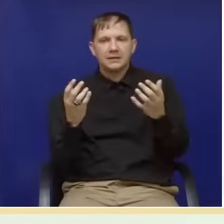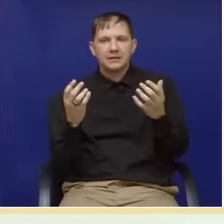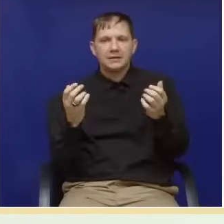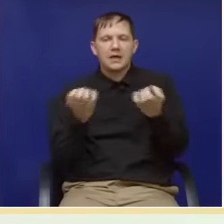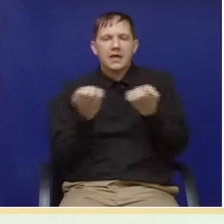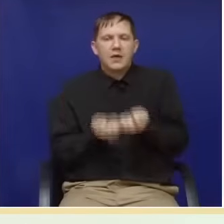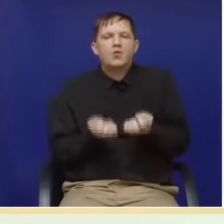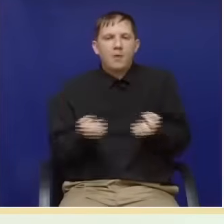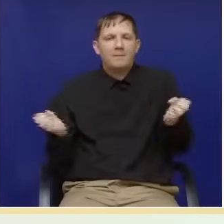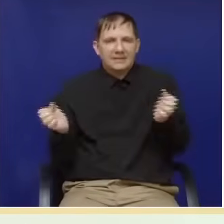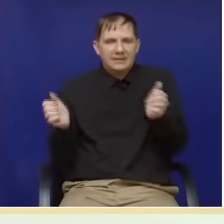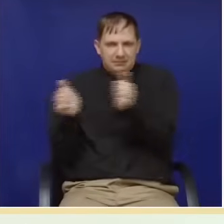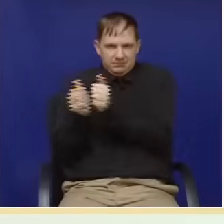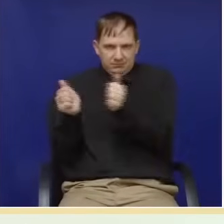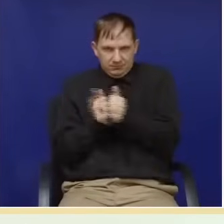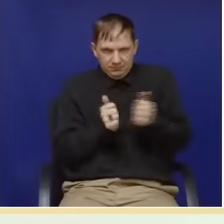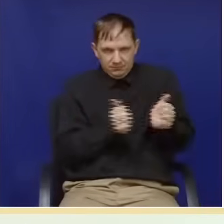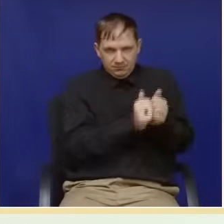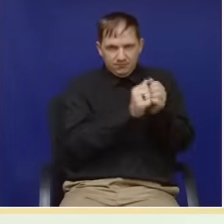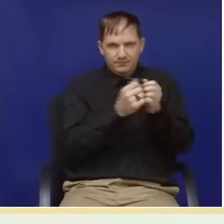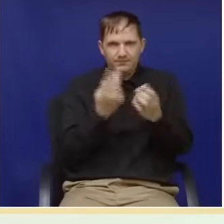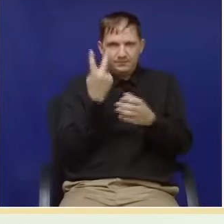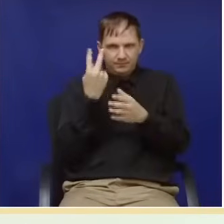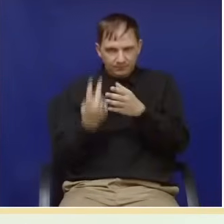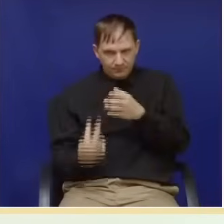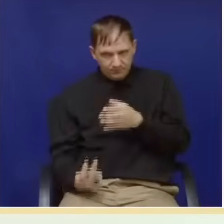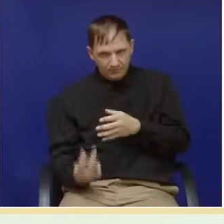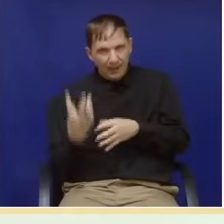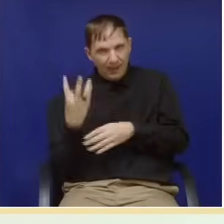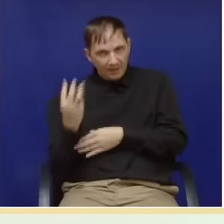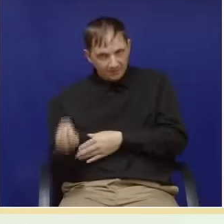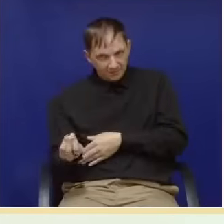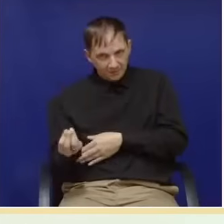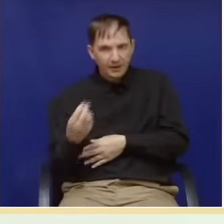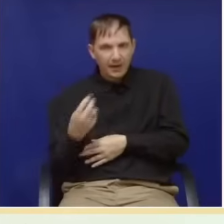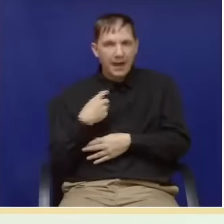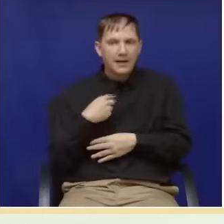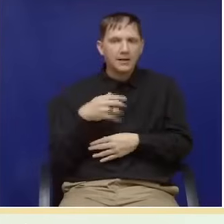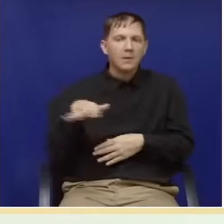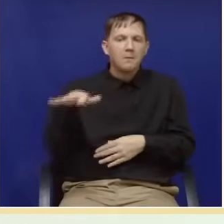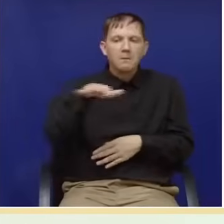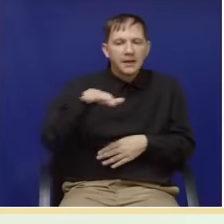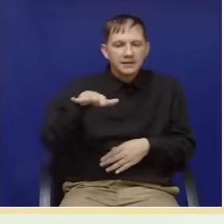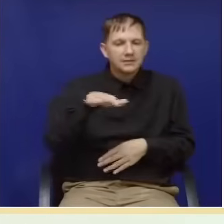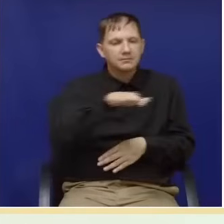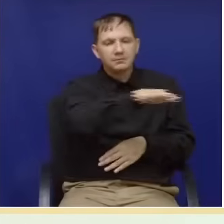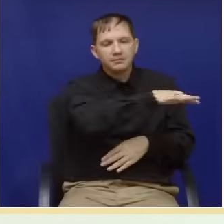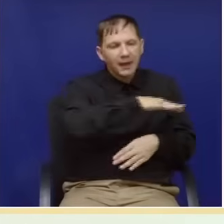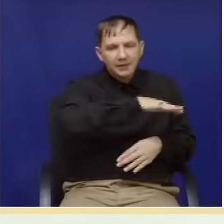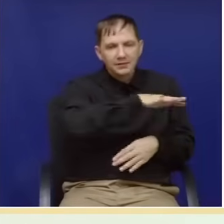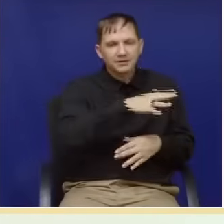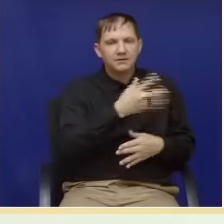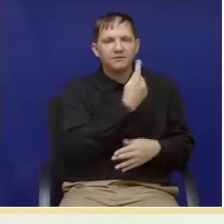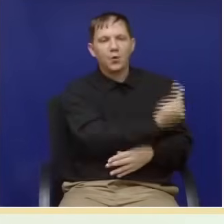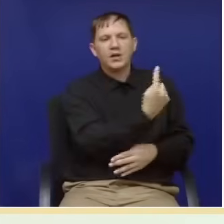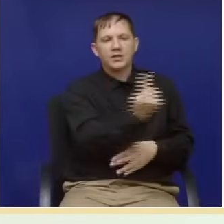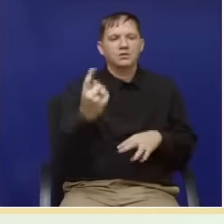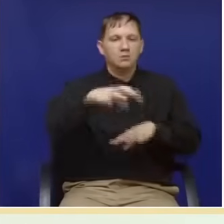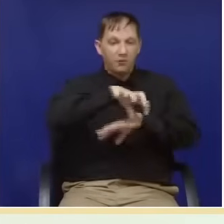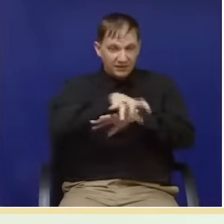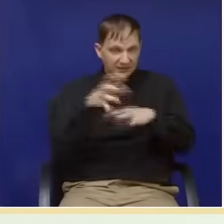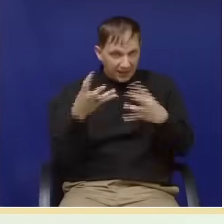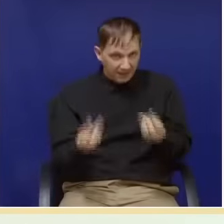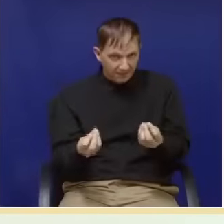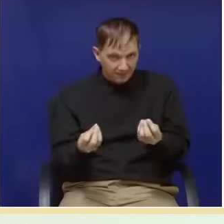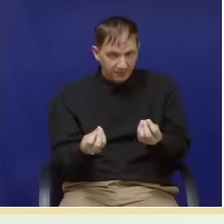equipment, the boats or other support assets, and the locations of operational bases in each province.